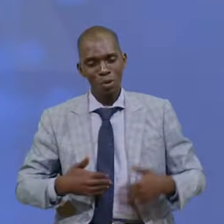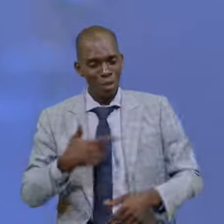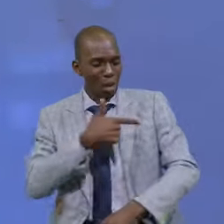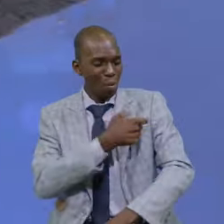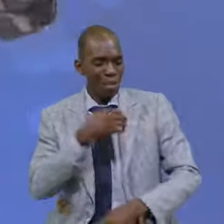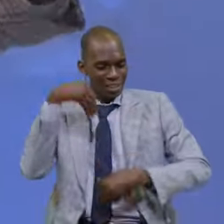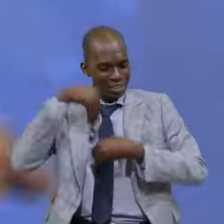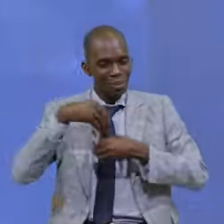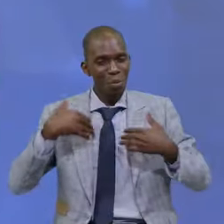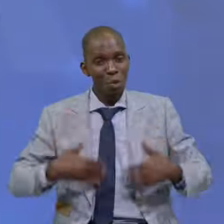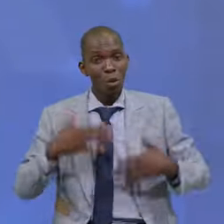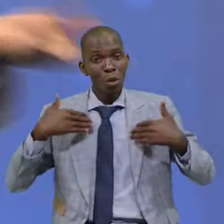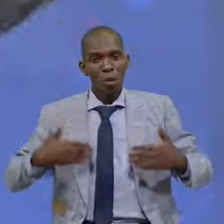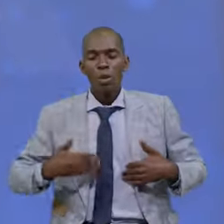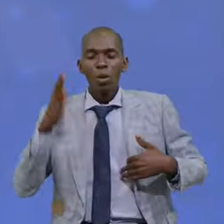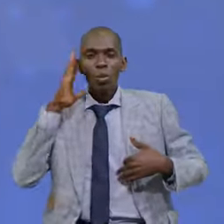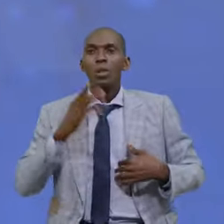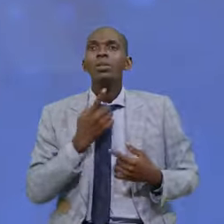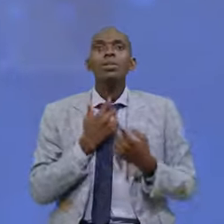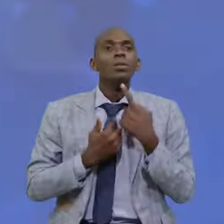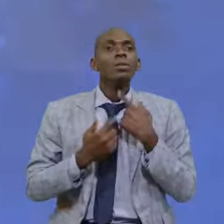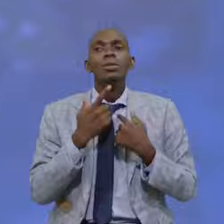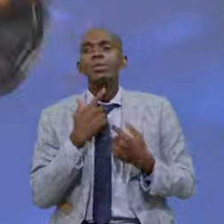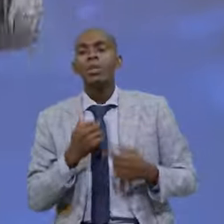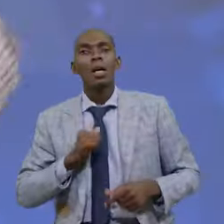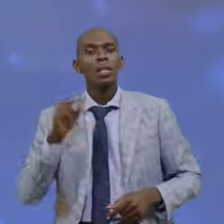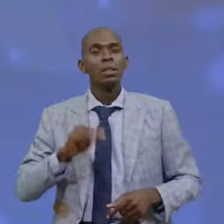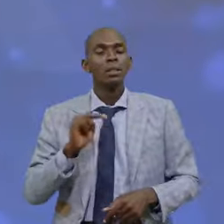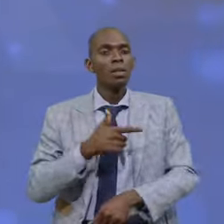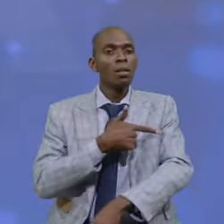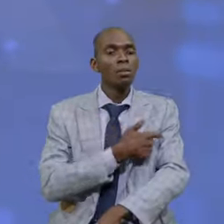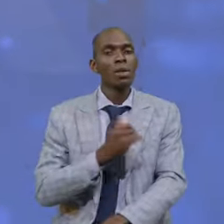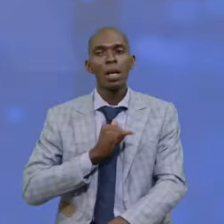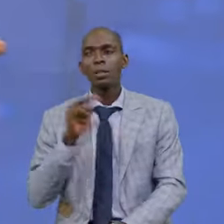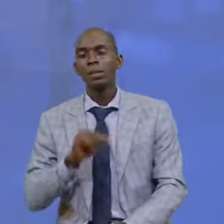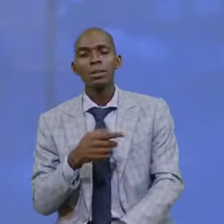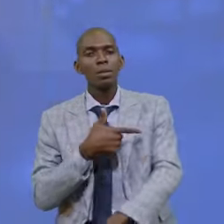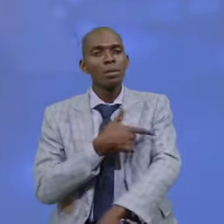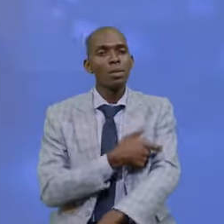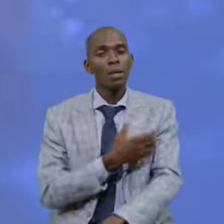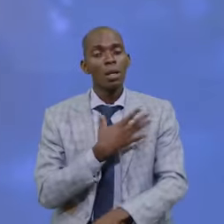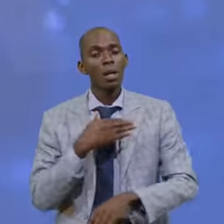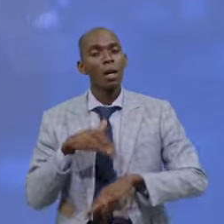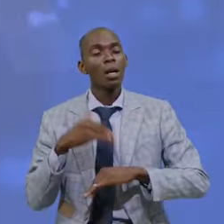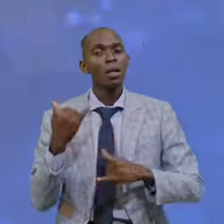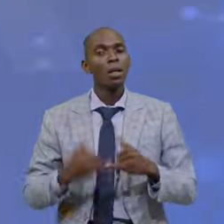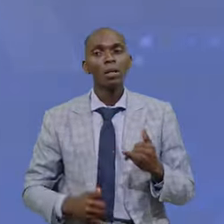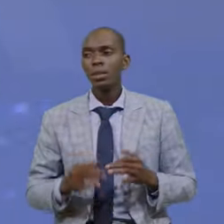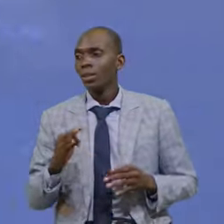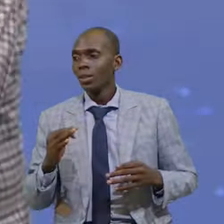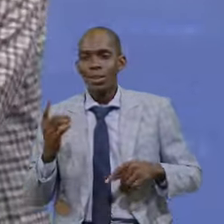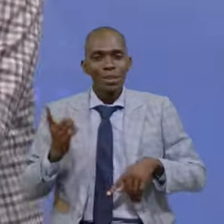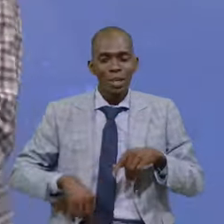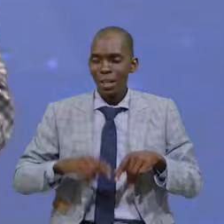be crying out, give me substance, give me substance. And eventually it is no more I that do